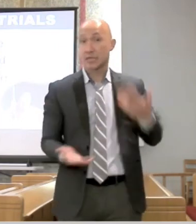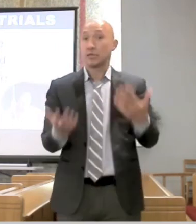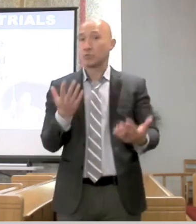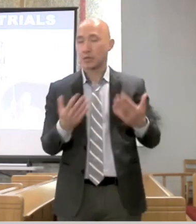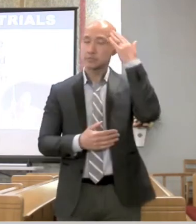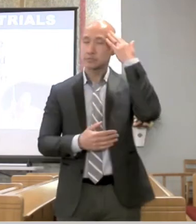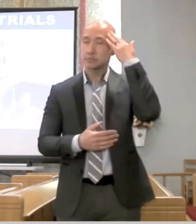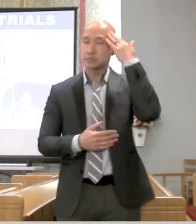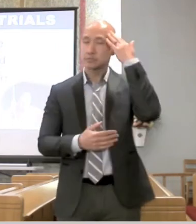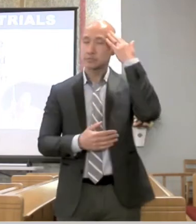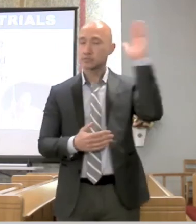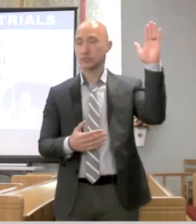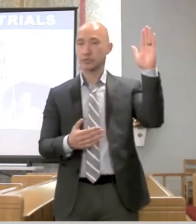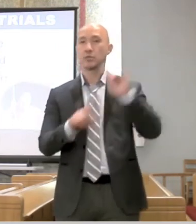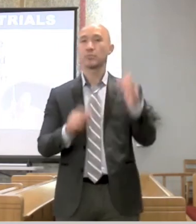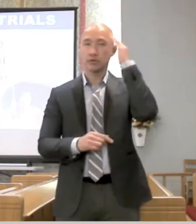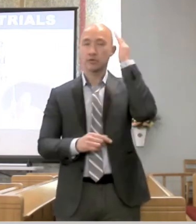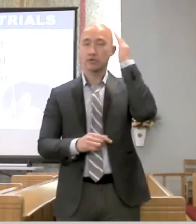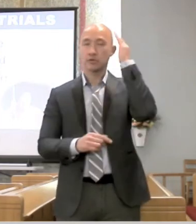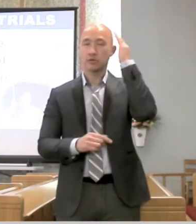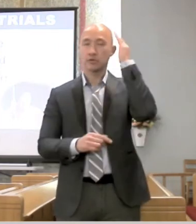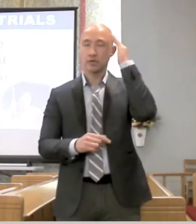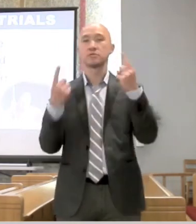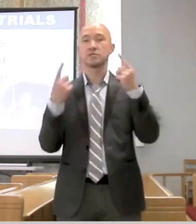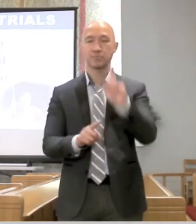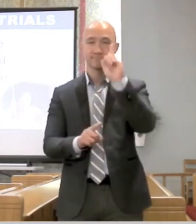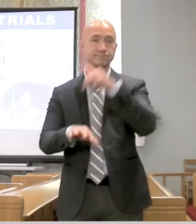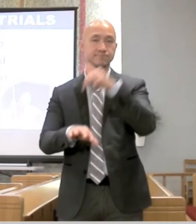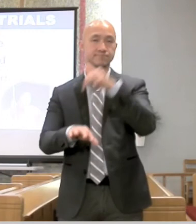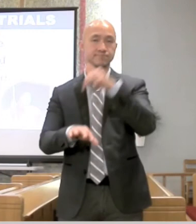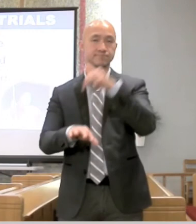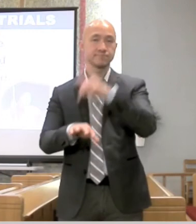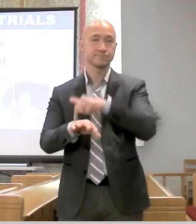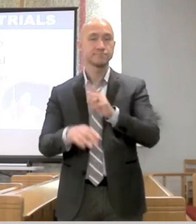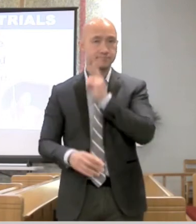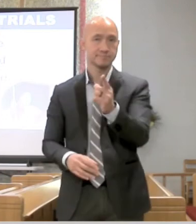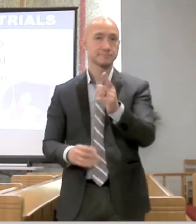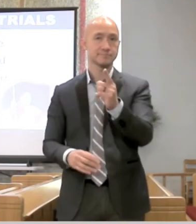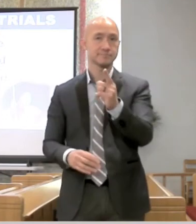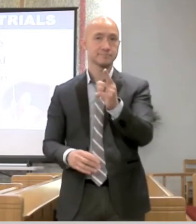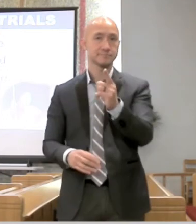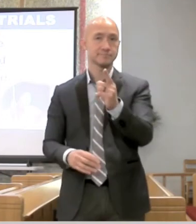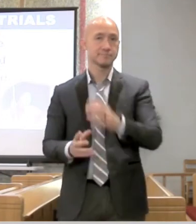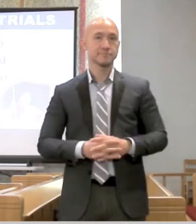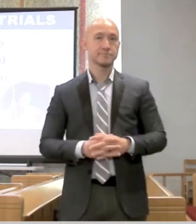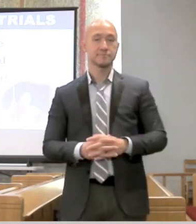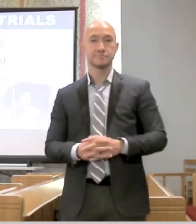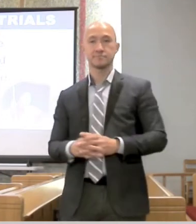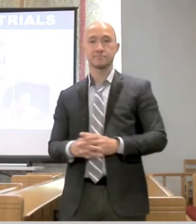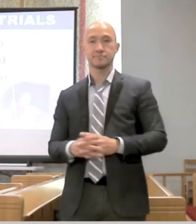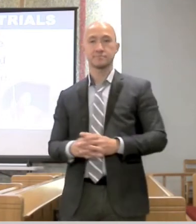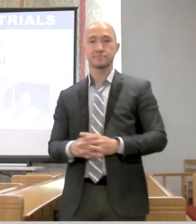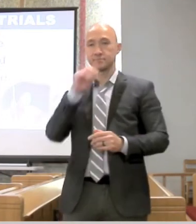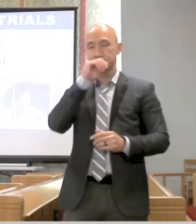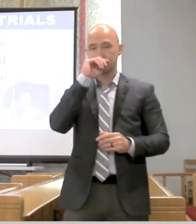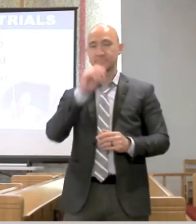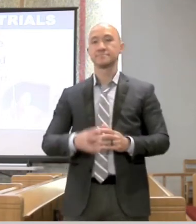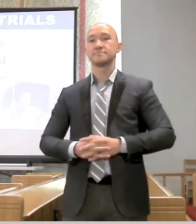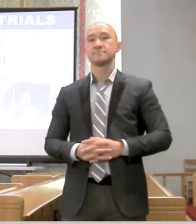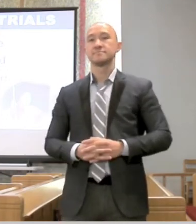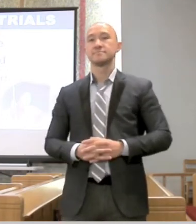a scourging prior to crucifixion. We're talking about two different things. Because later when Jesus is